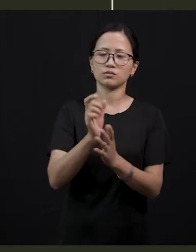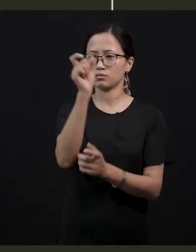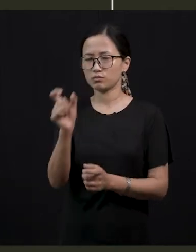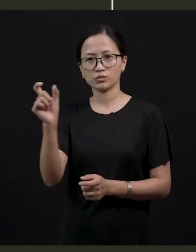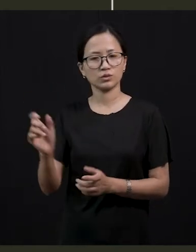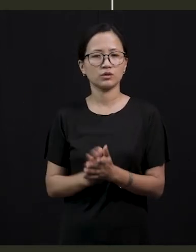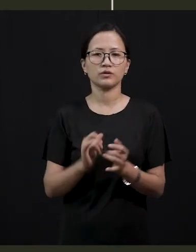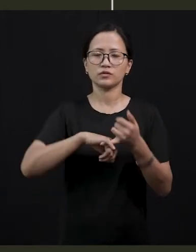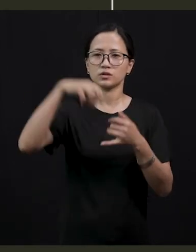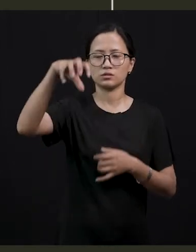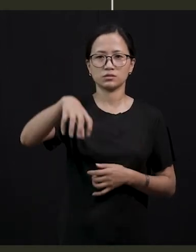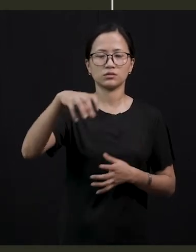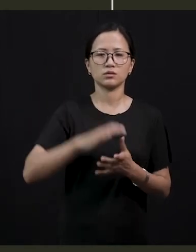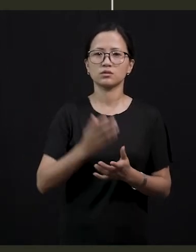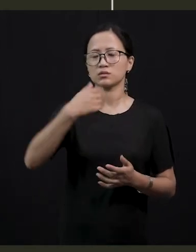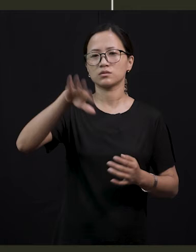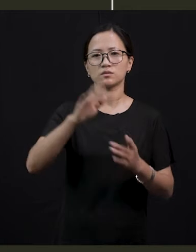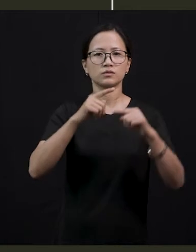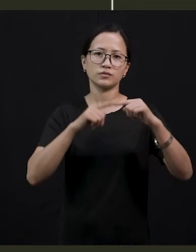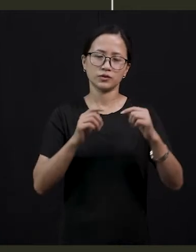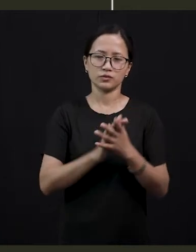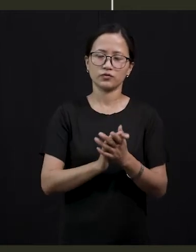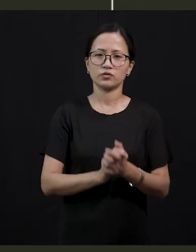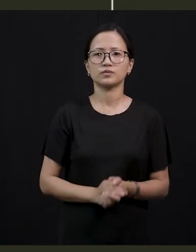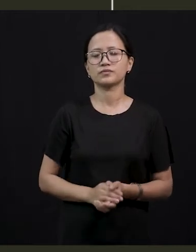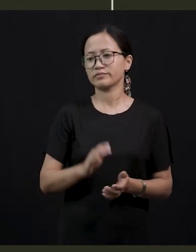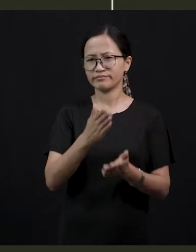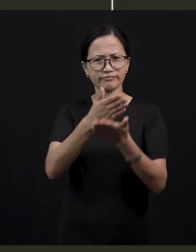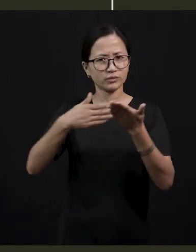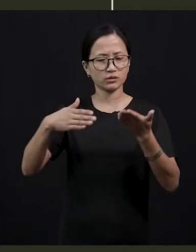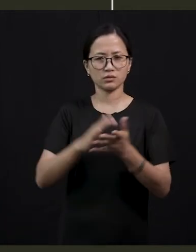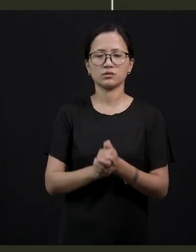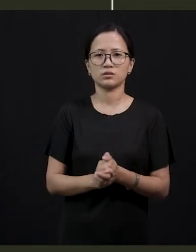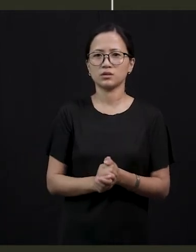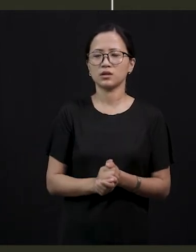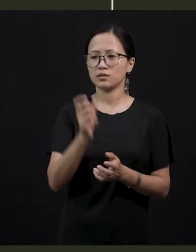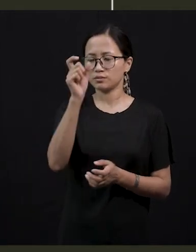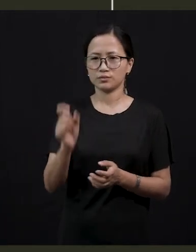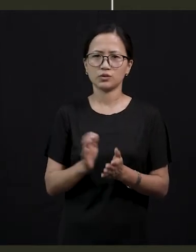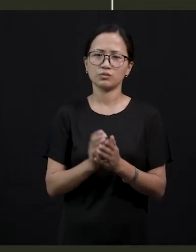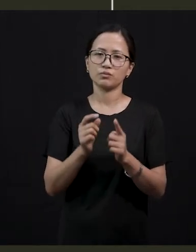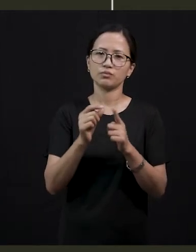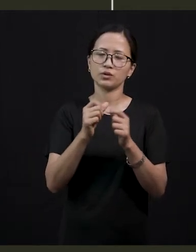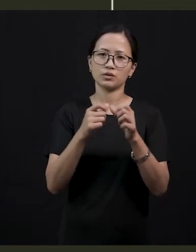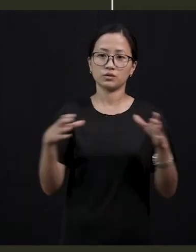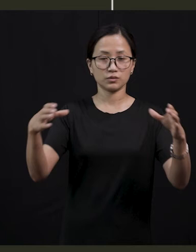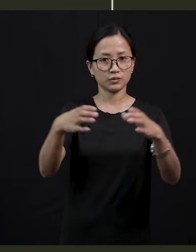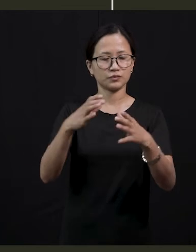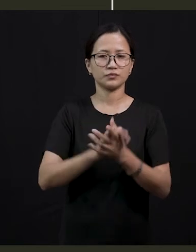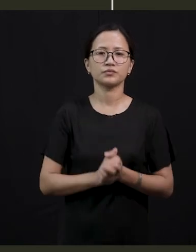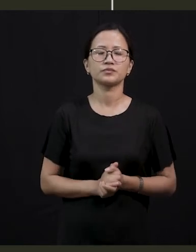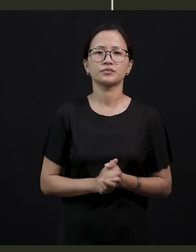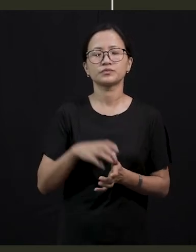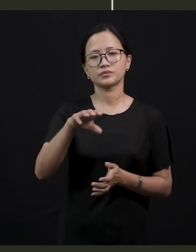people of the state. So you go and vote for a particular candidate or a particular party, and that becomes an